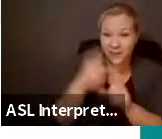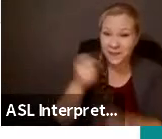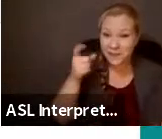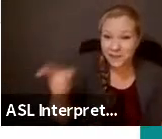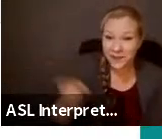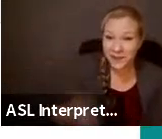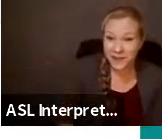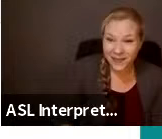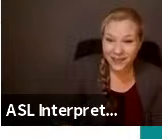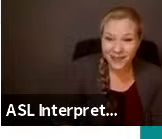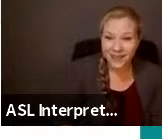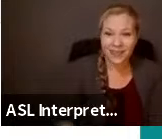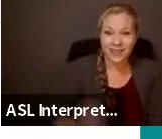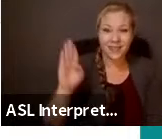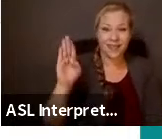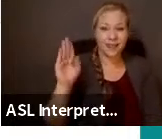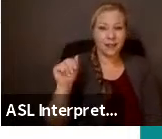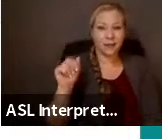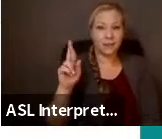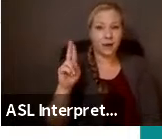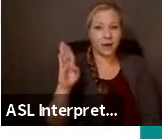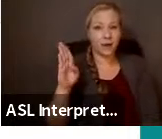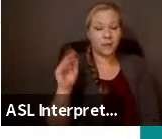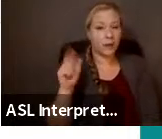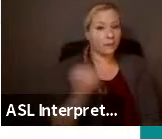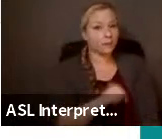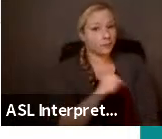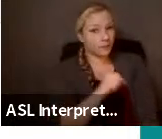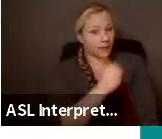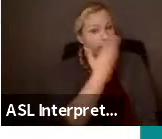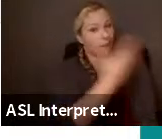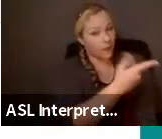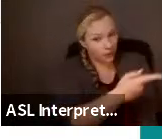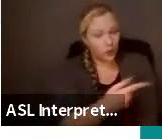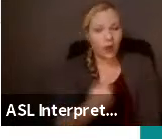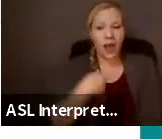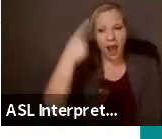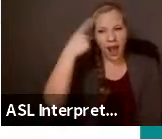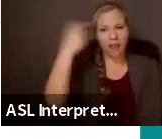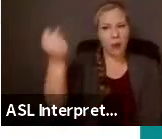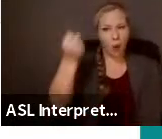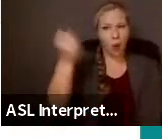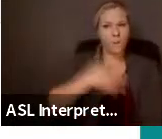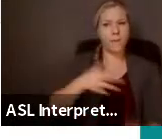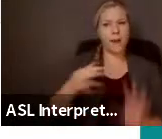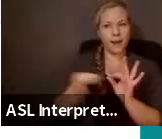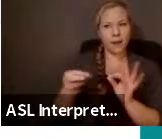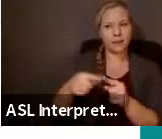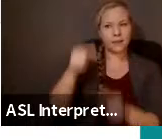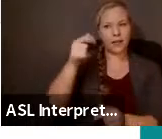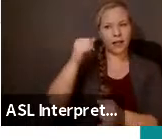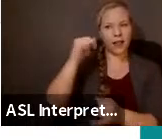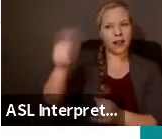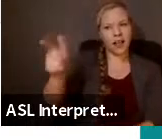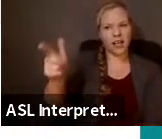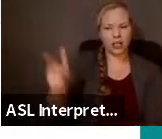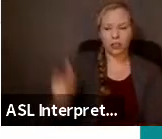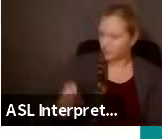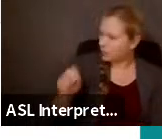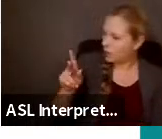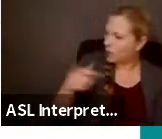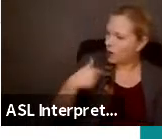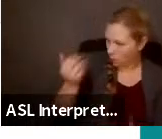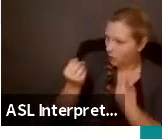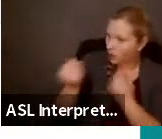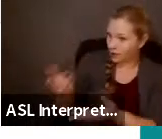Oh, you're muted, Barbara. Yeah, sorry. Yeah, thank you. I think I'll wait till later. Okay. Okay, we'll make sure we give